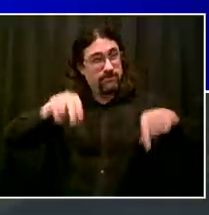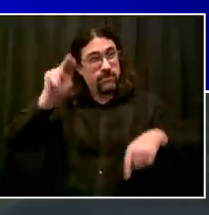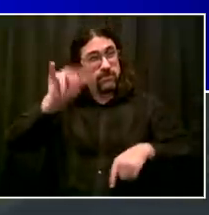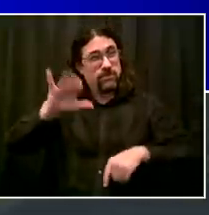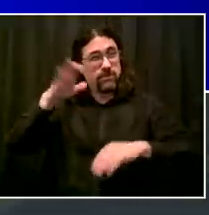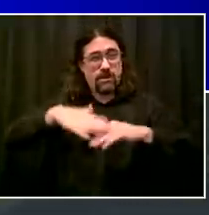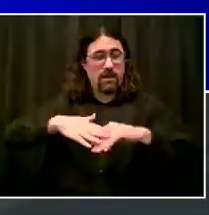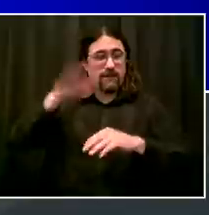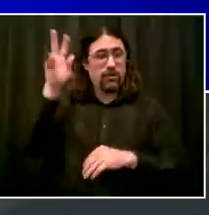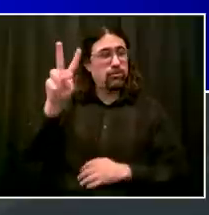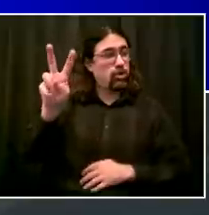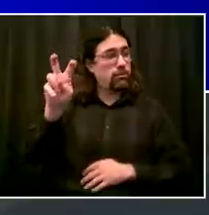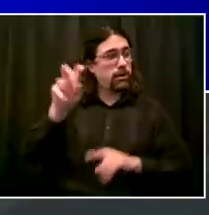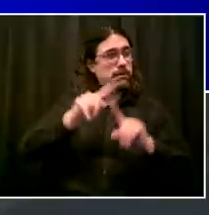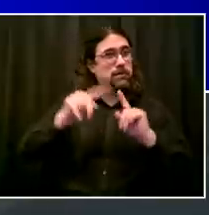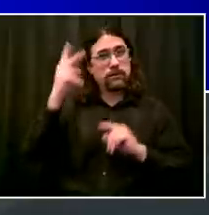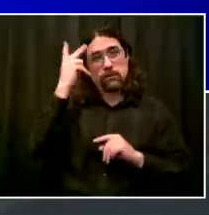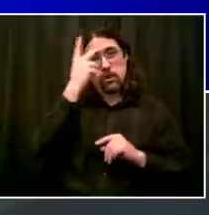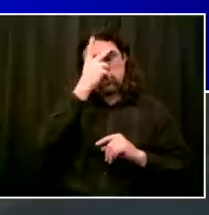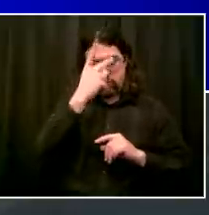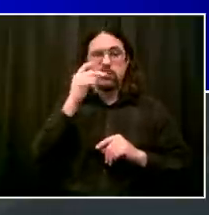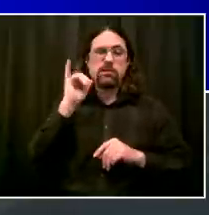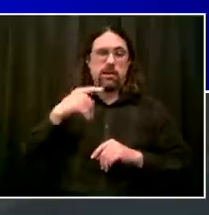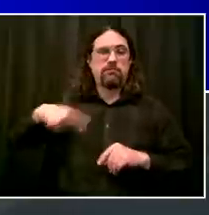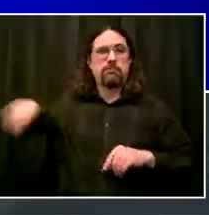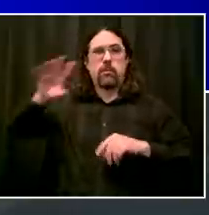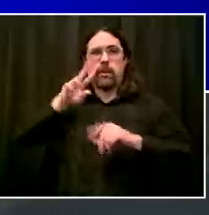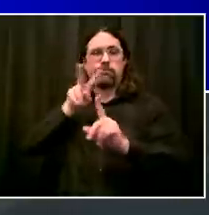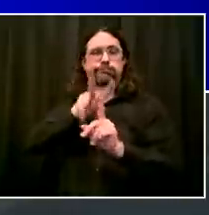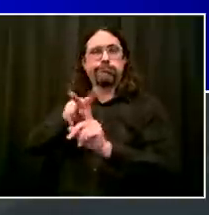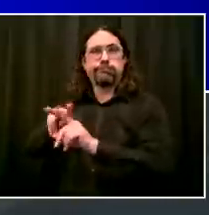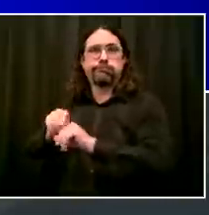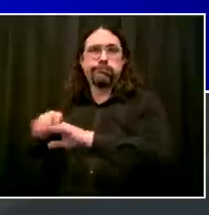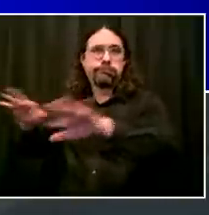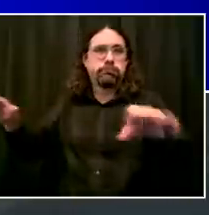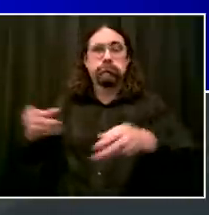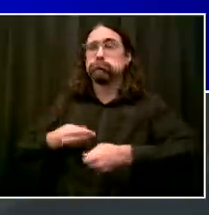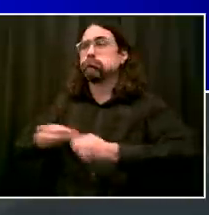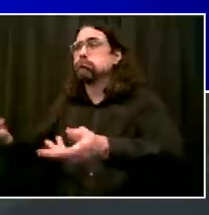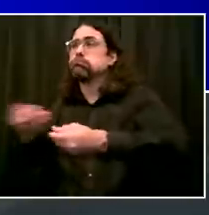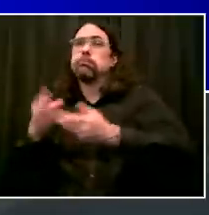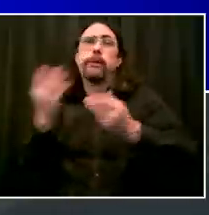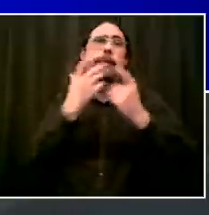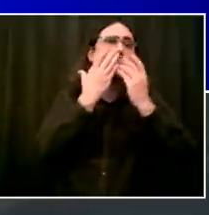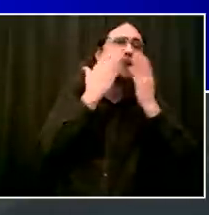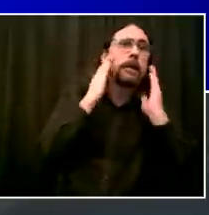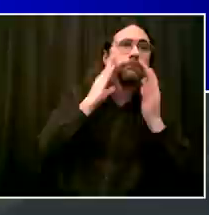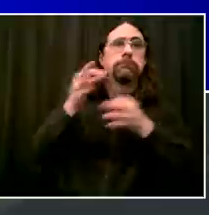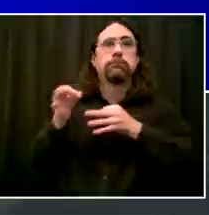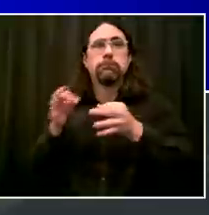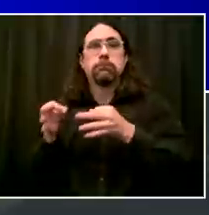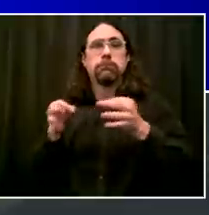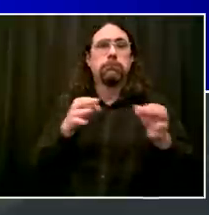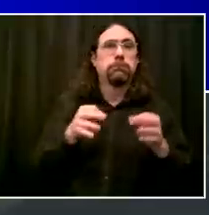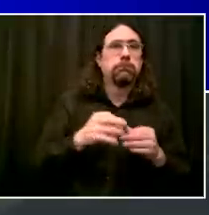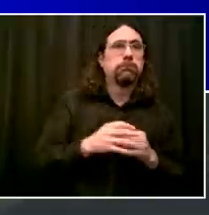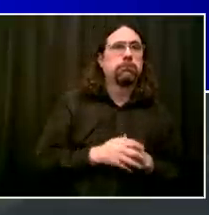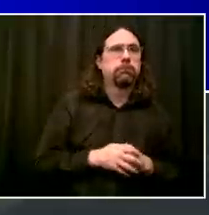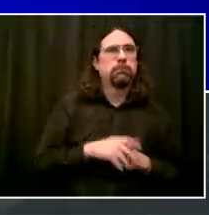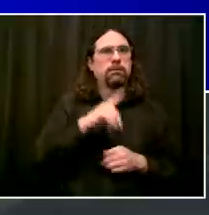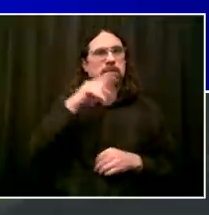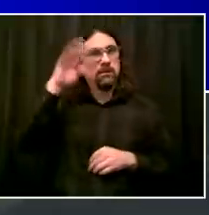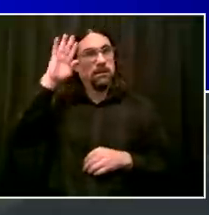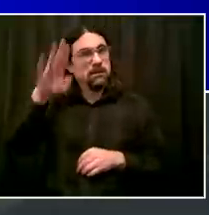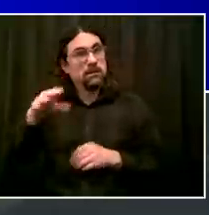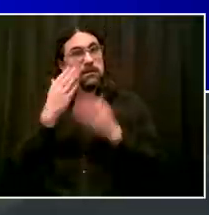all city agencies and all our partners at the community level have given out now more than 6 million face coverings in just